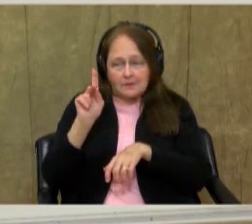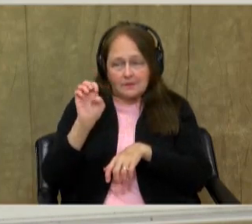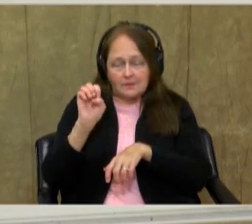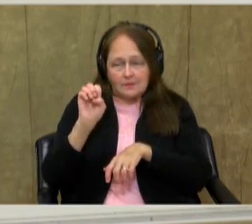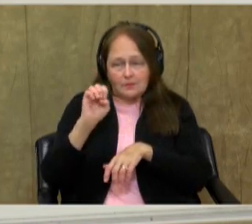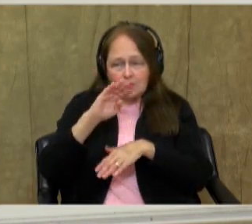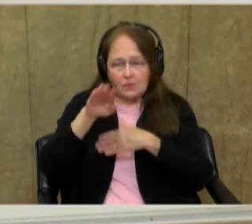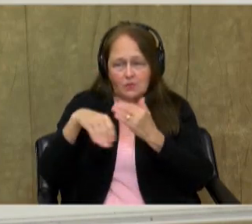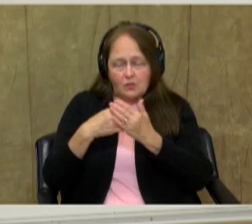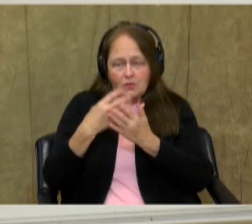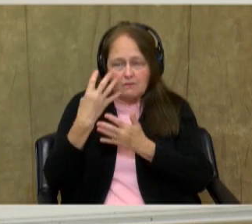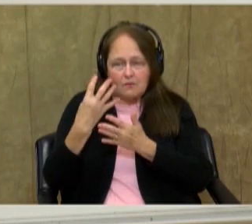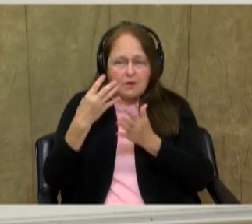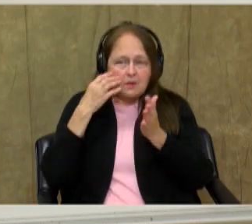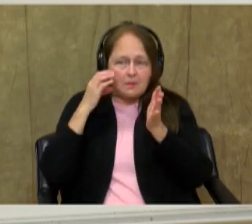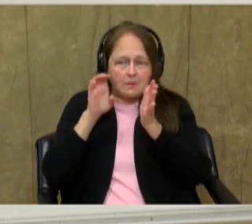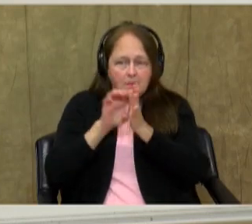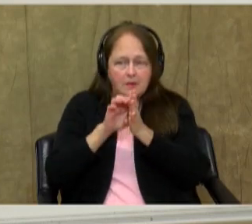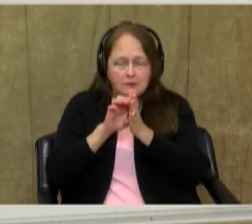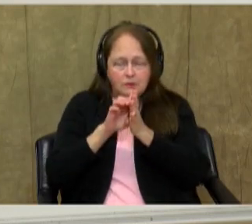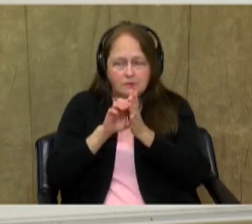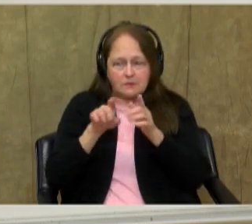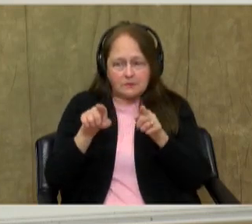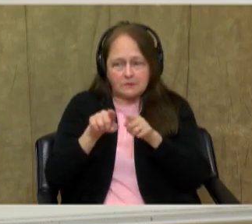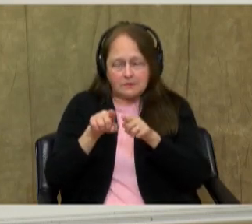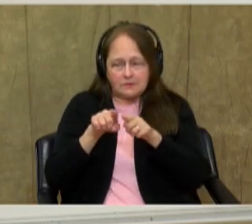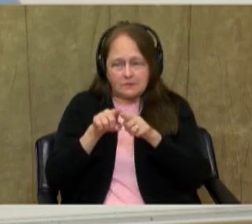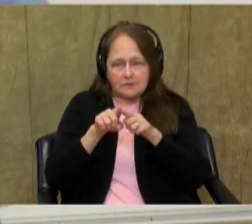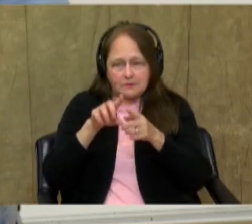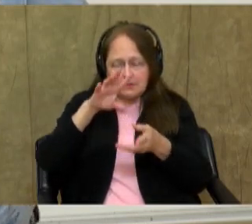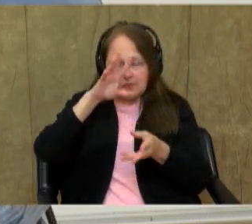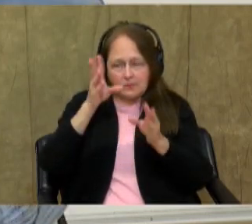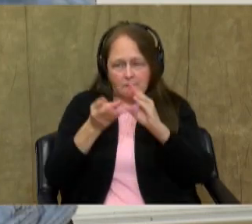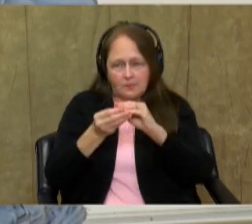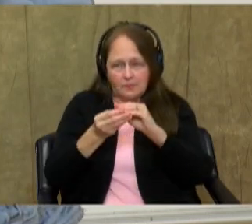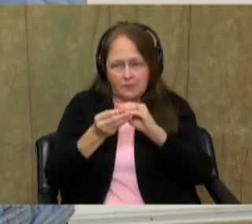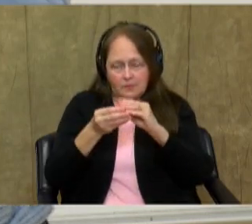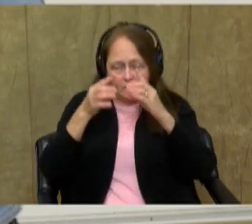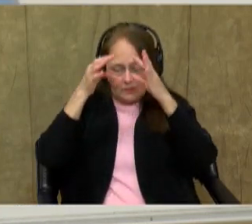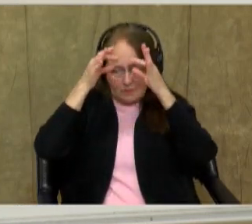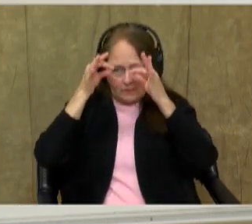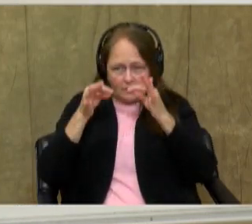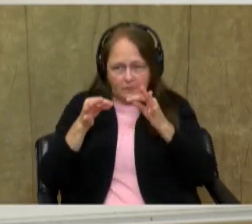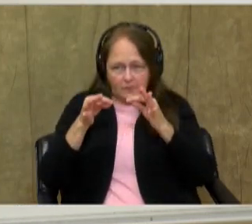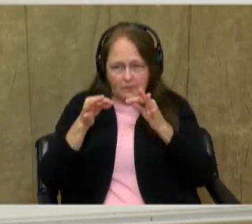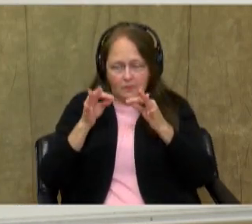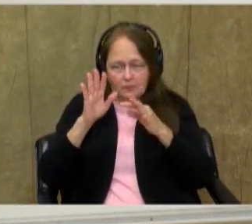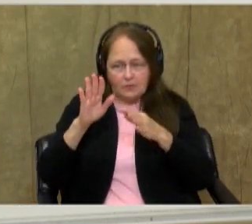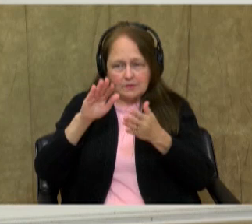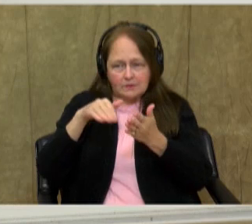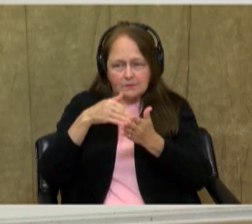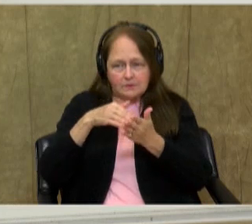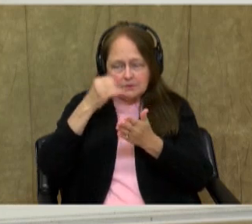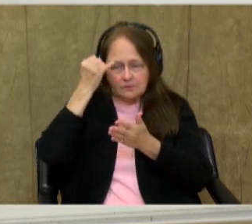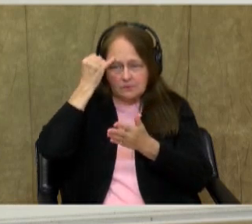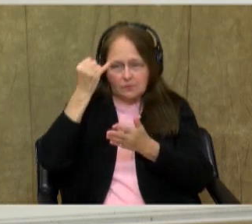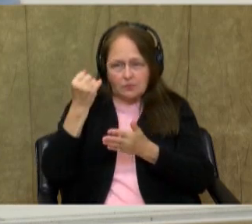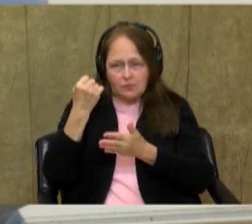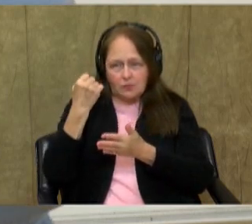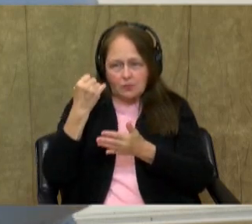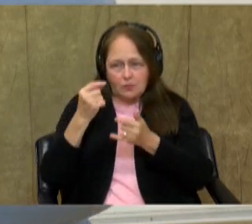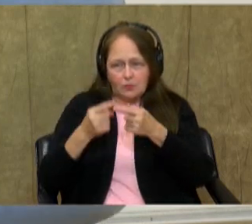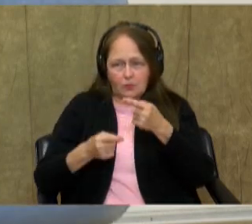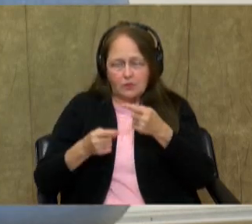what does all 4 of those pictures have in common? Put that together, determine the central idea. What is it